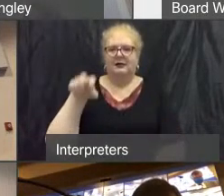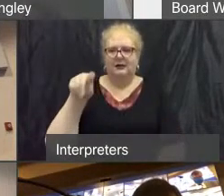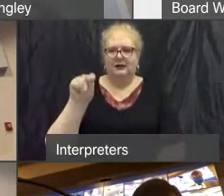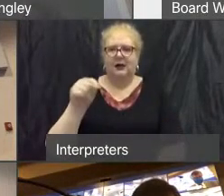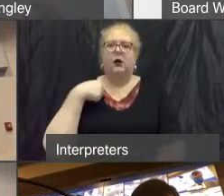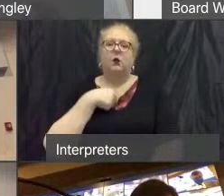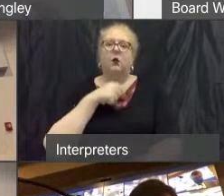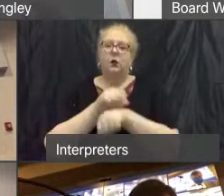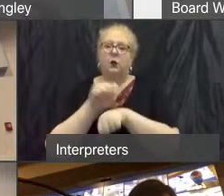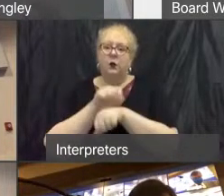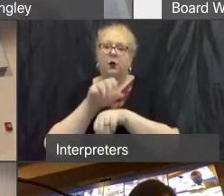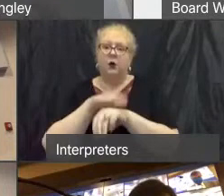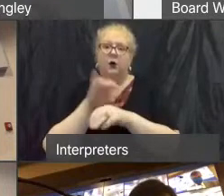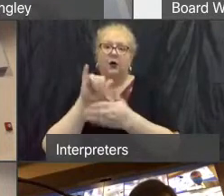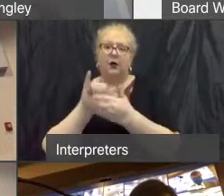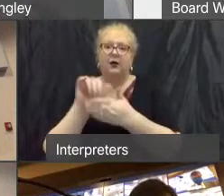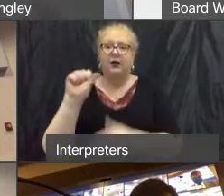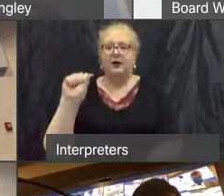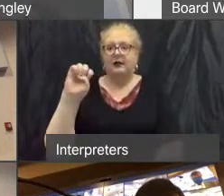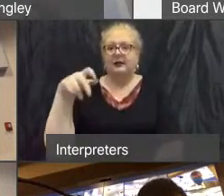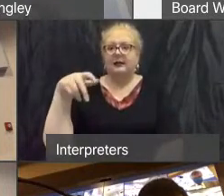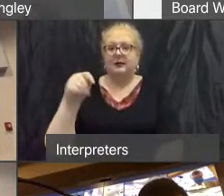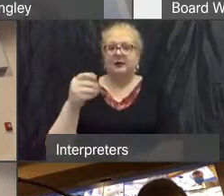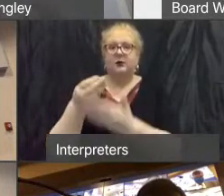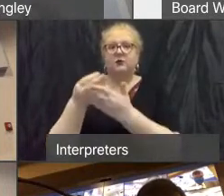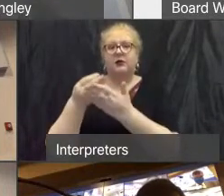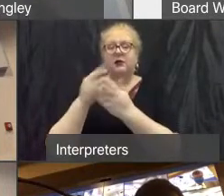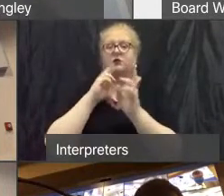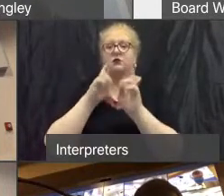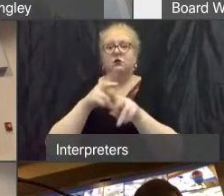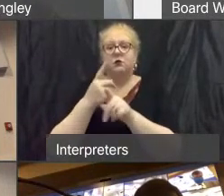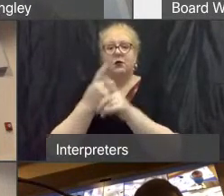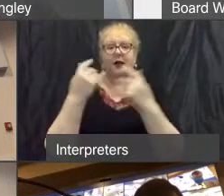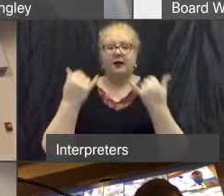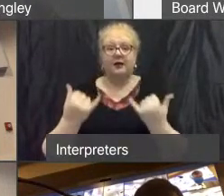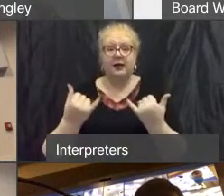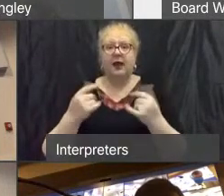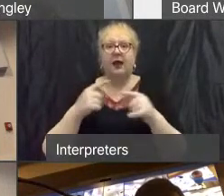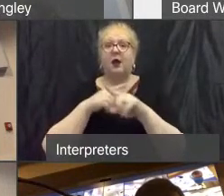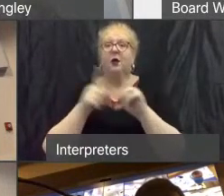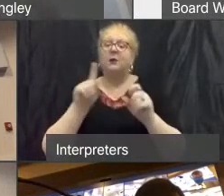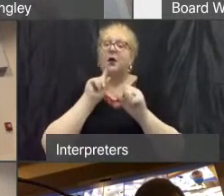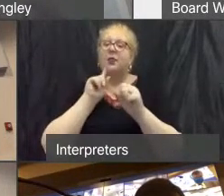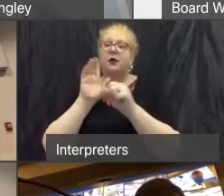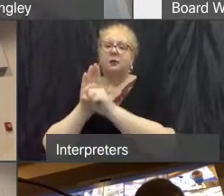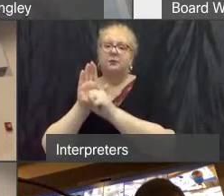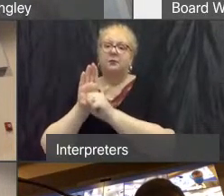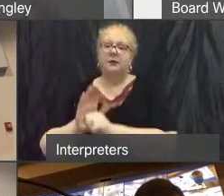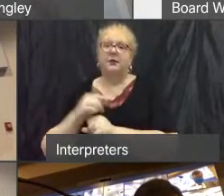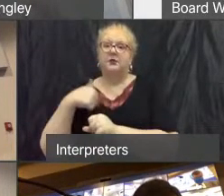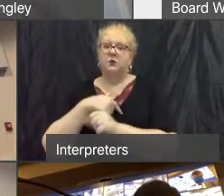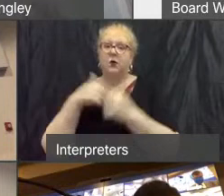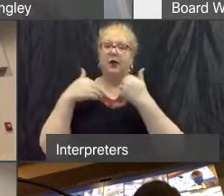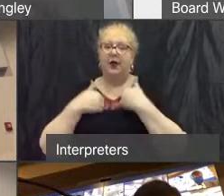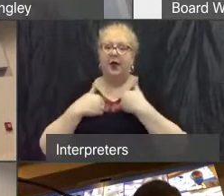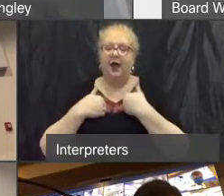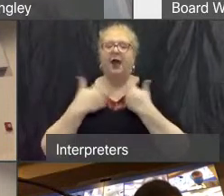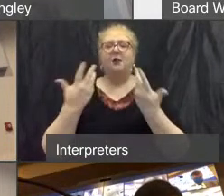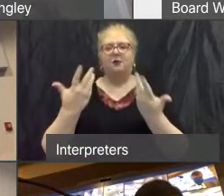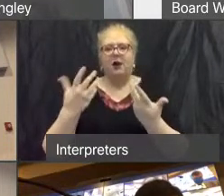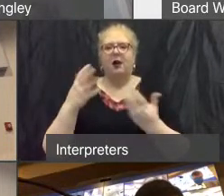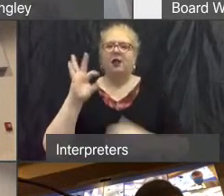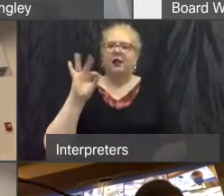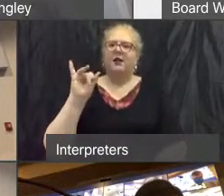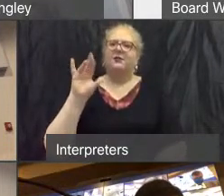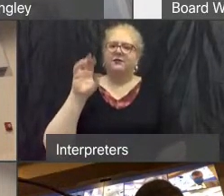now, and you'll be getting that this week, and so it'll reflect that. Now, commitments since then, there were fire truck purchases. Those take a long